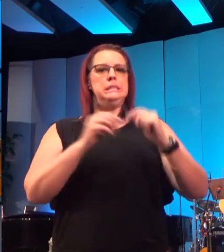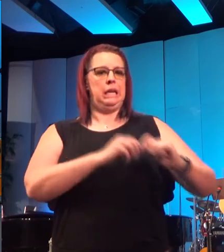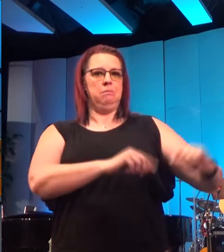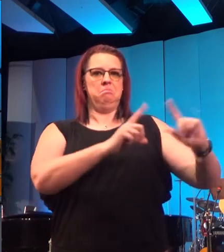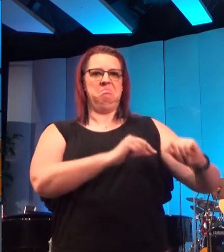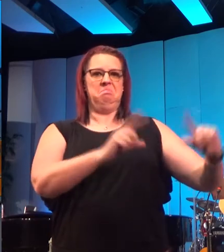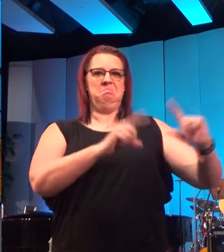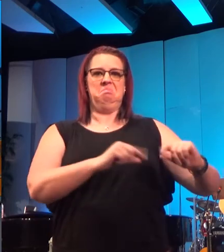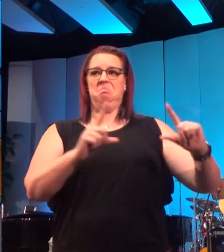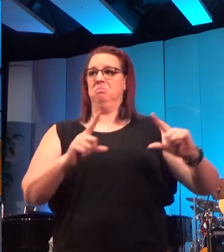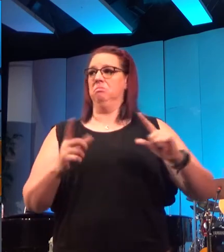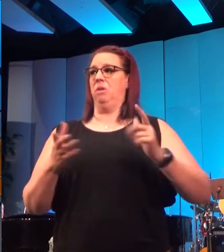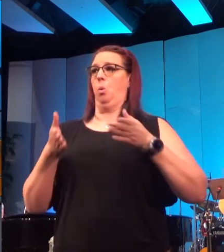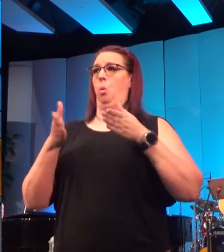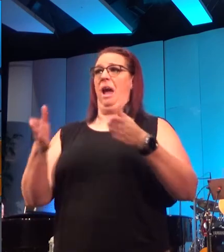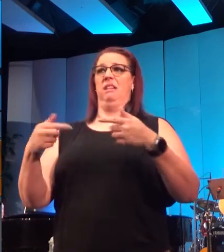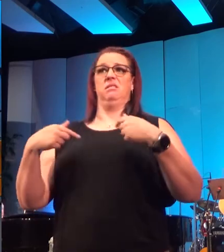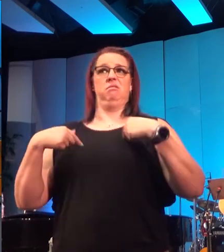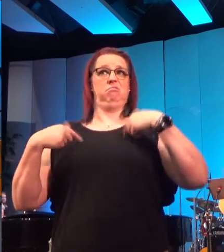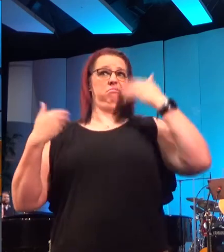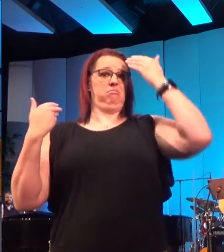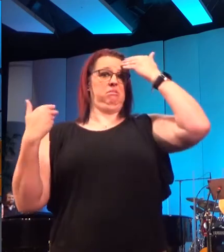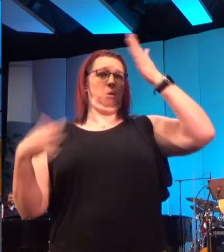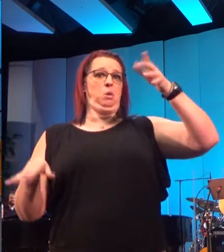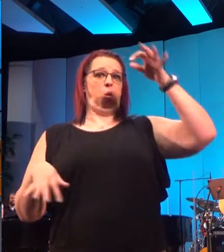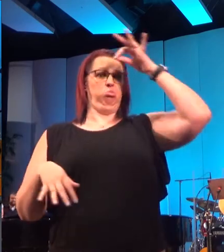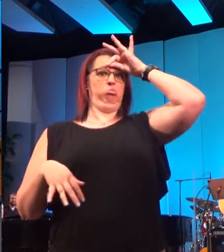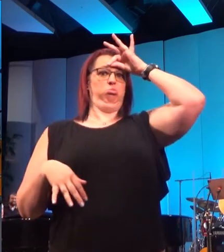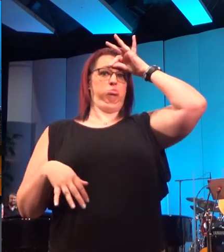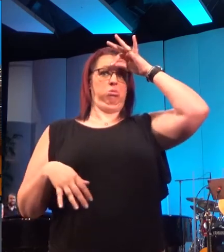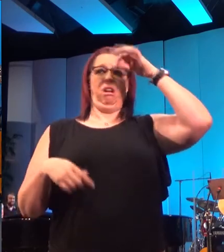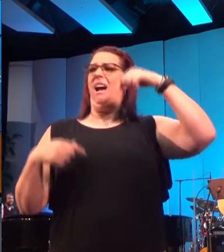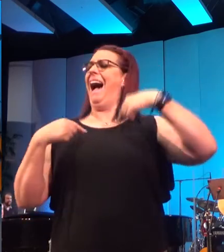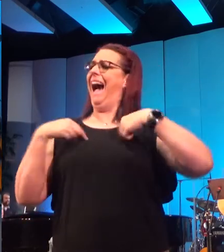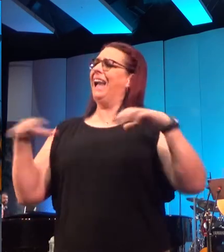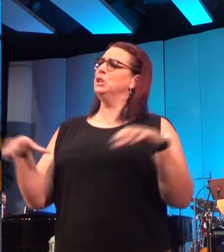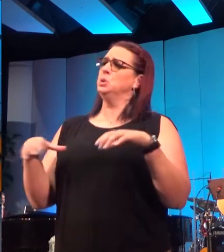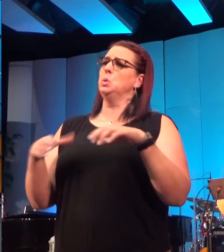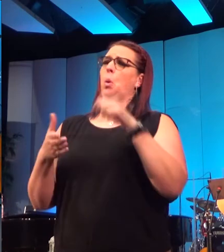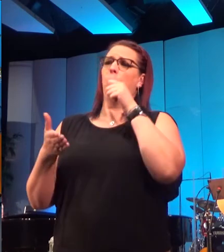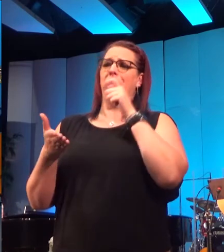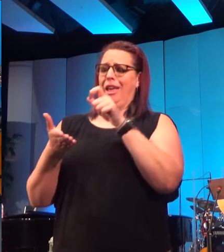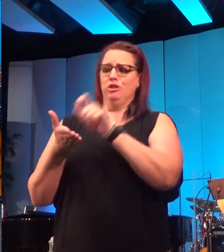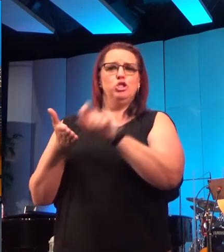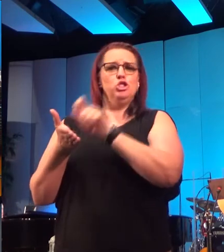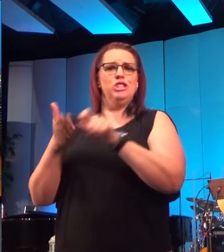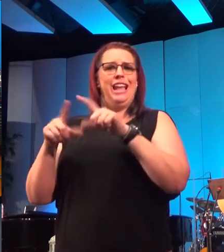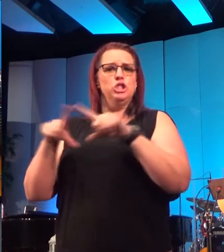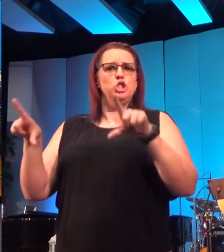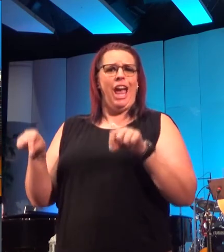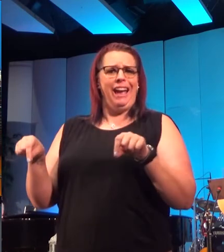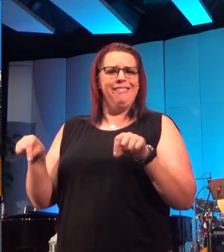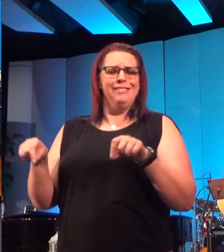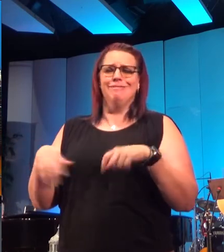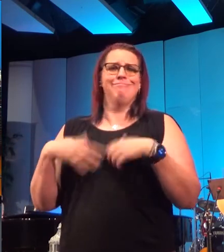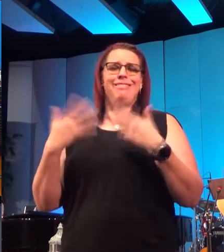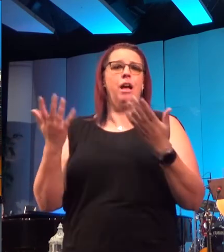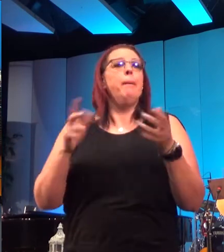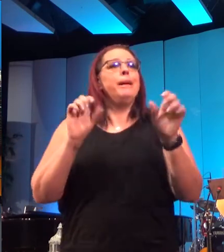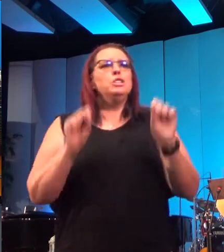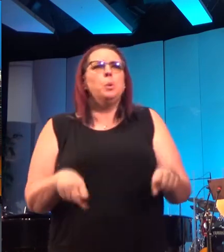of that you can also give. Because I do the check thing still. But you can text, you